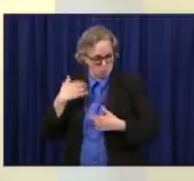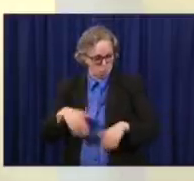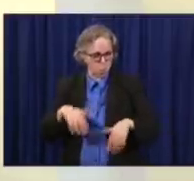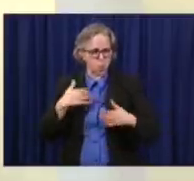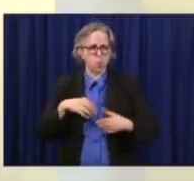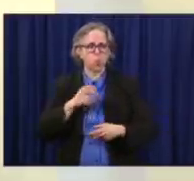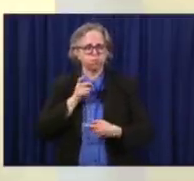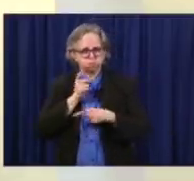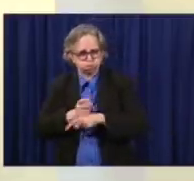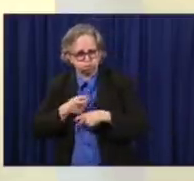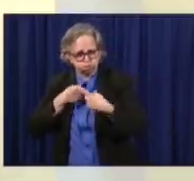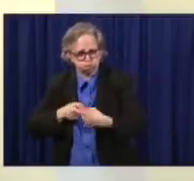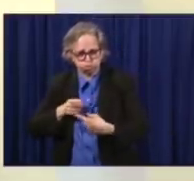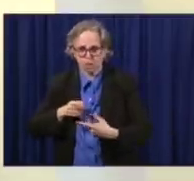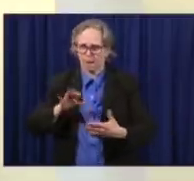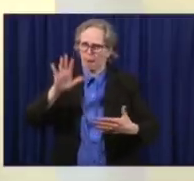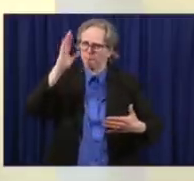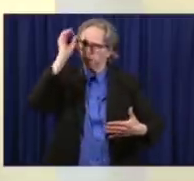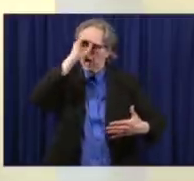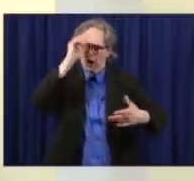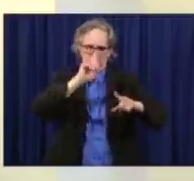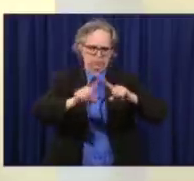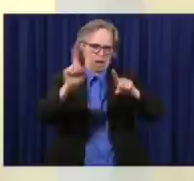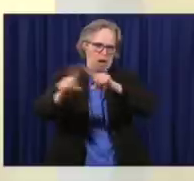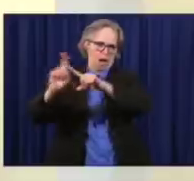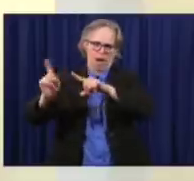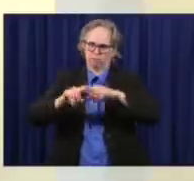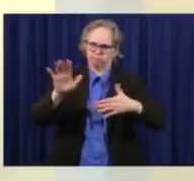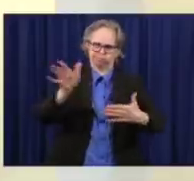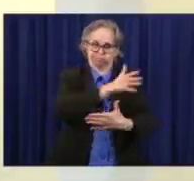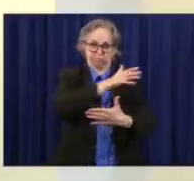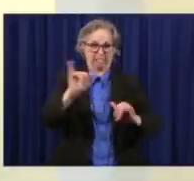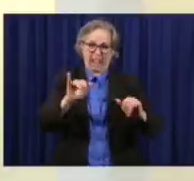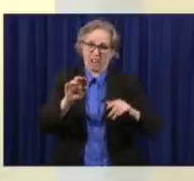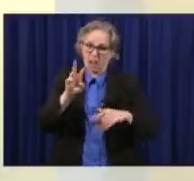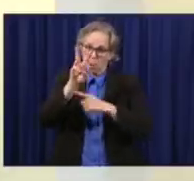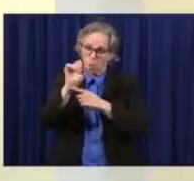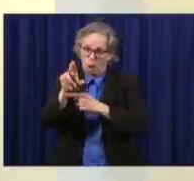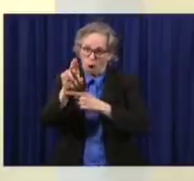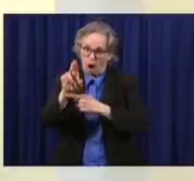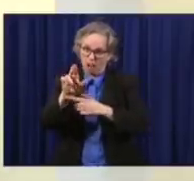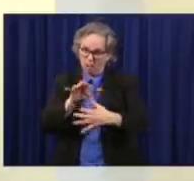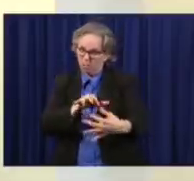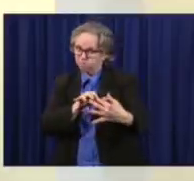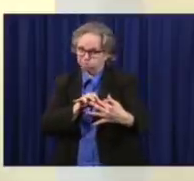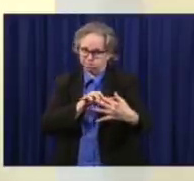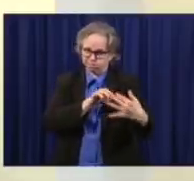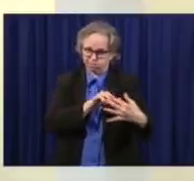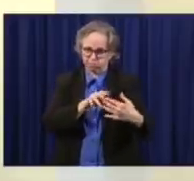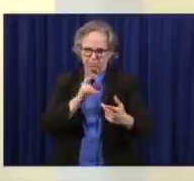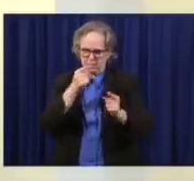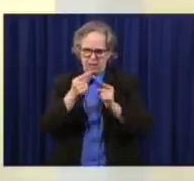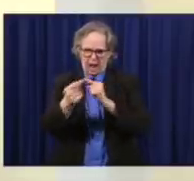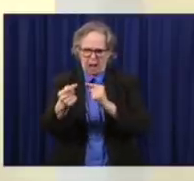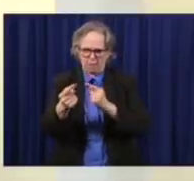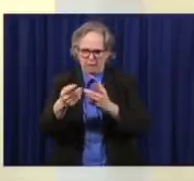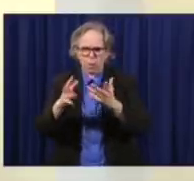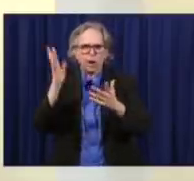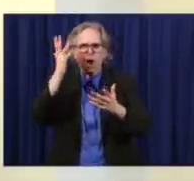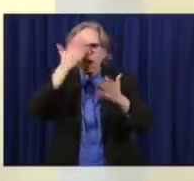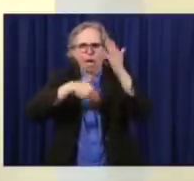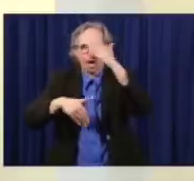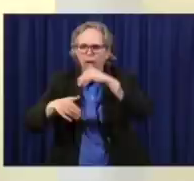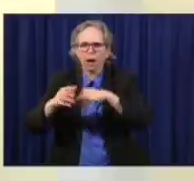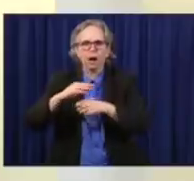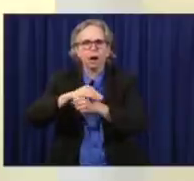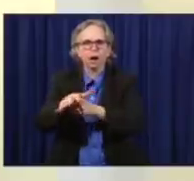It's not unlike a war on a hidden enemy. And the kind of leadership I think that it takes